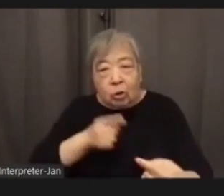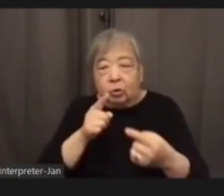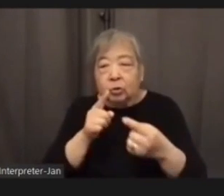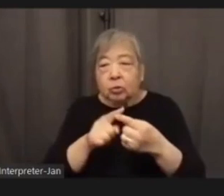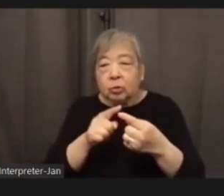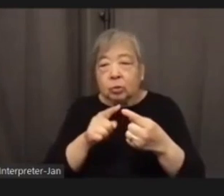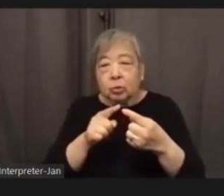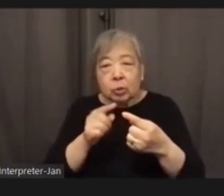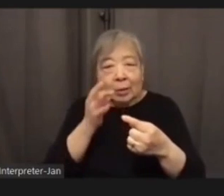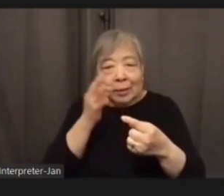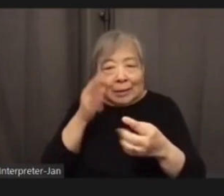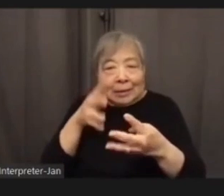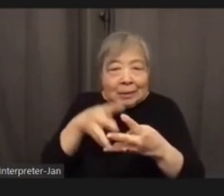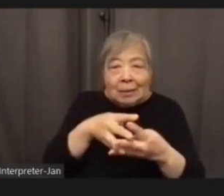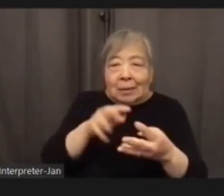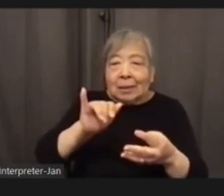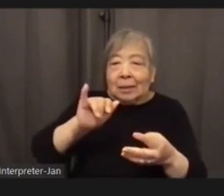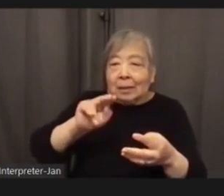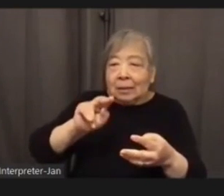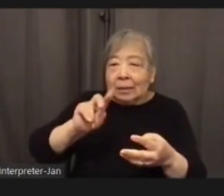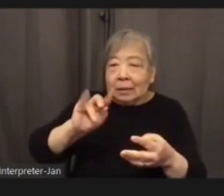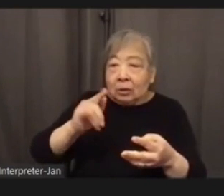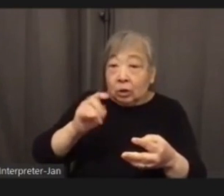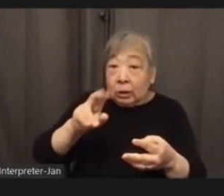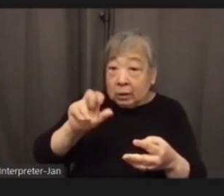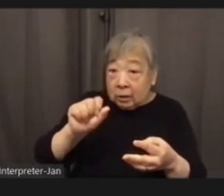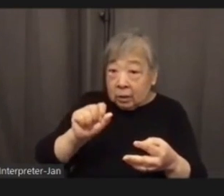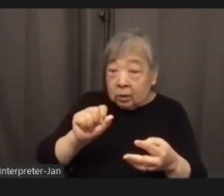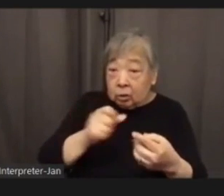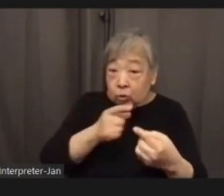et cetera. And so to have Black voices on this